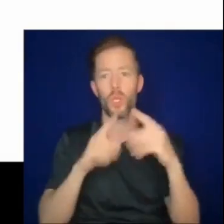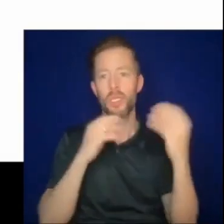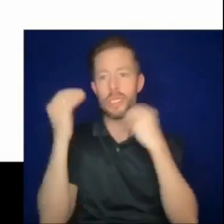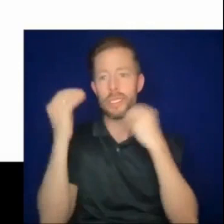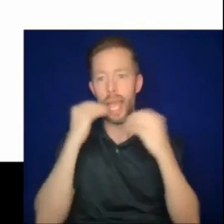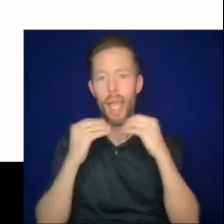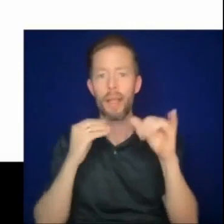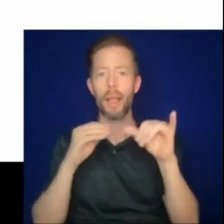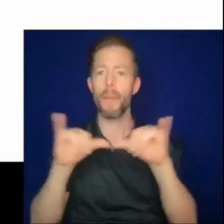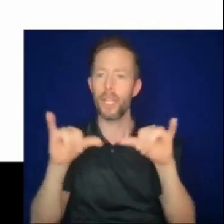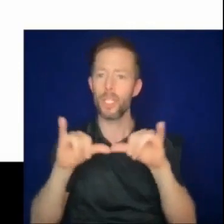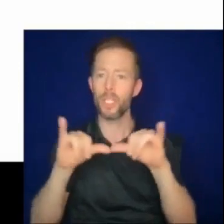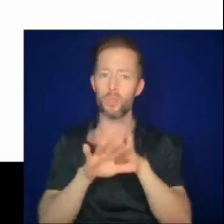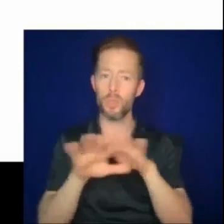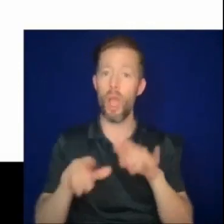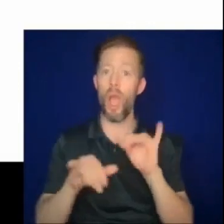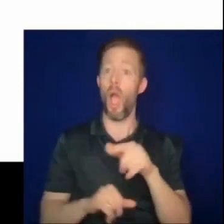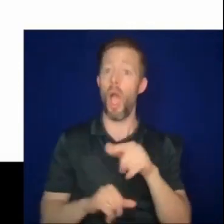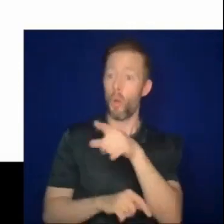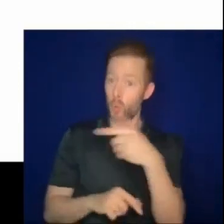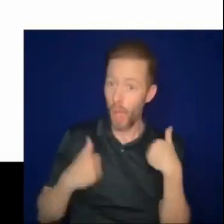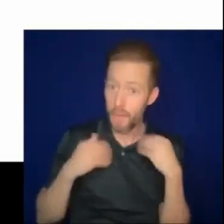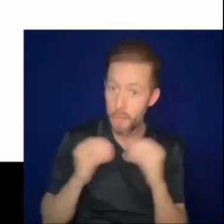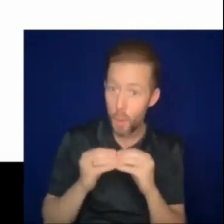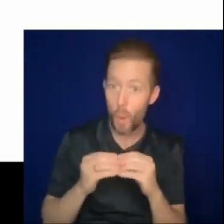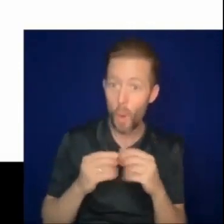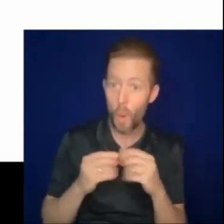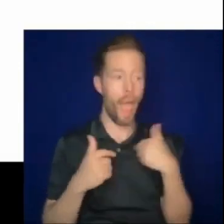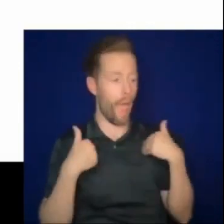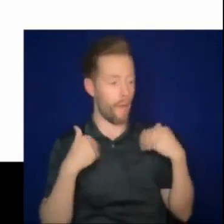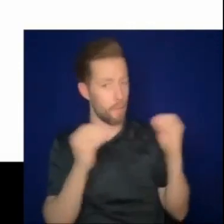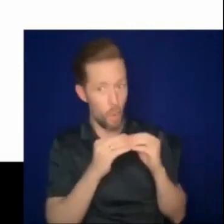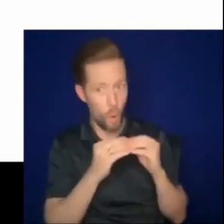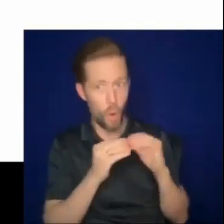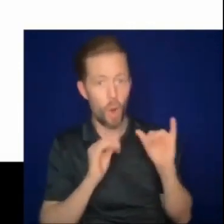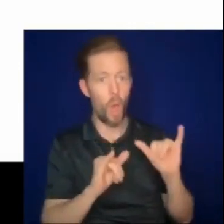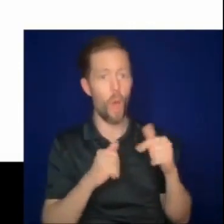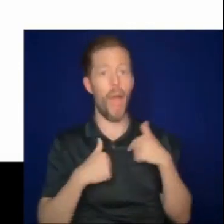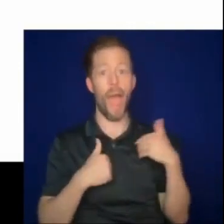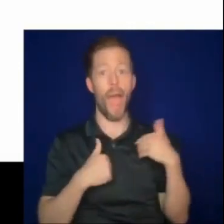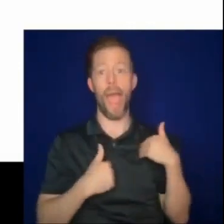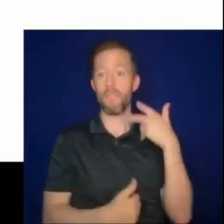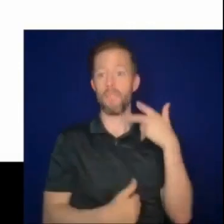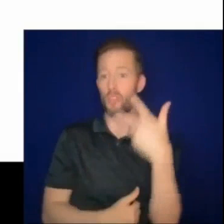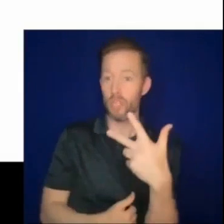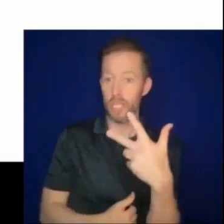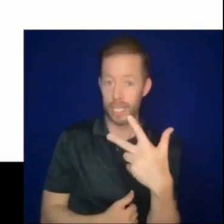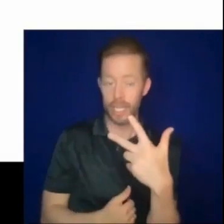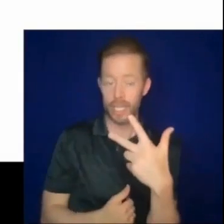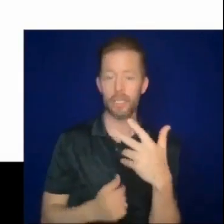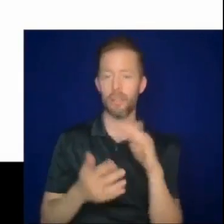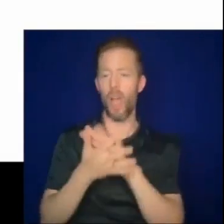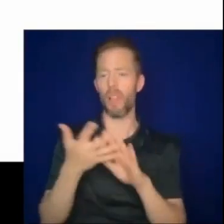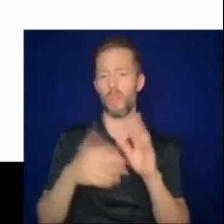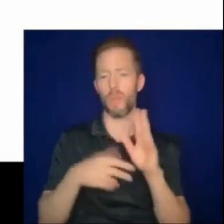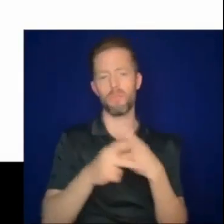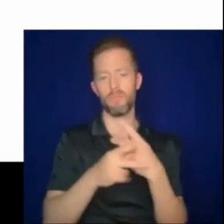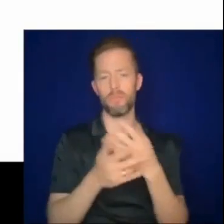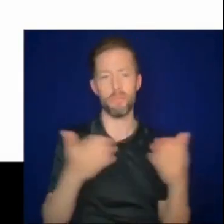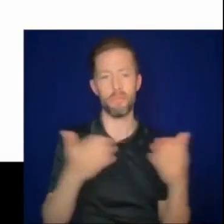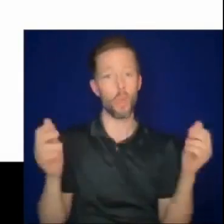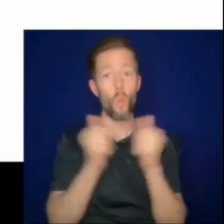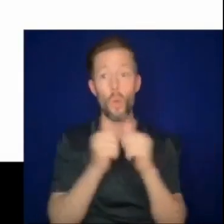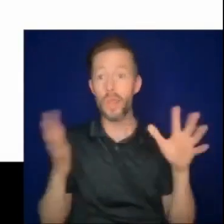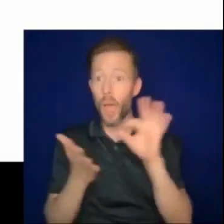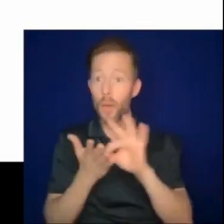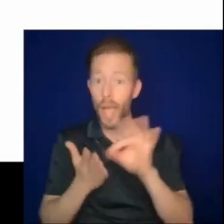time. Great time to do like magnitude discrimination. Oh, you have more. I have more. Oh, look, I have 3, right?